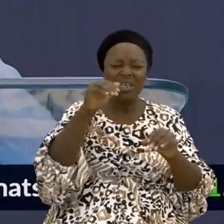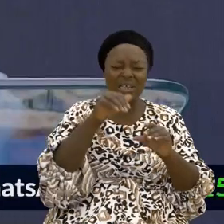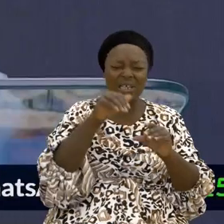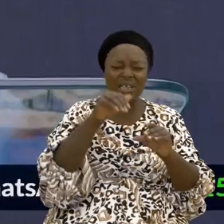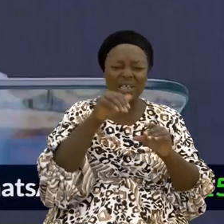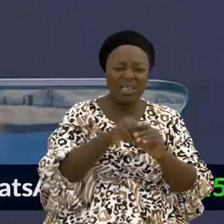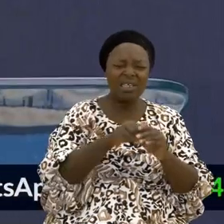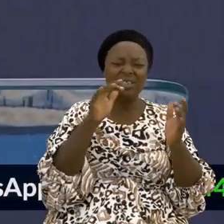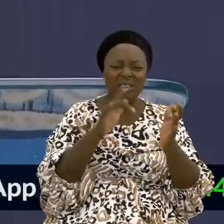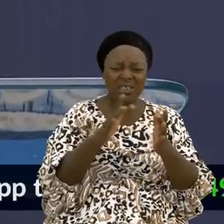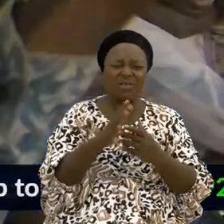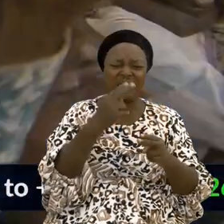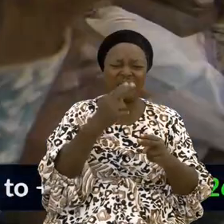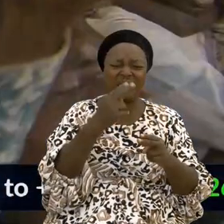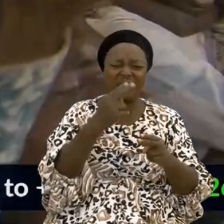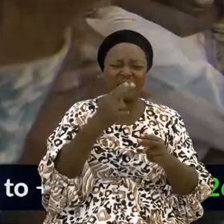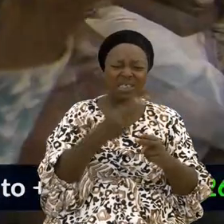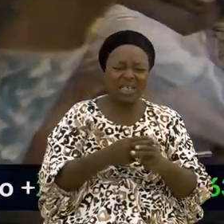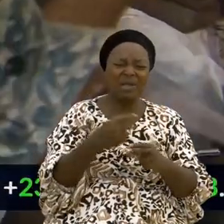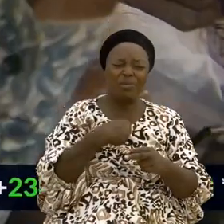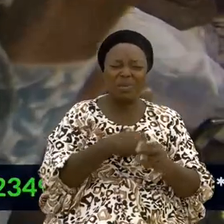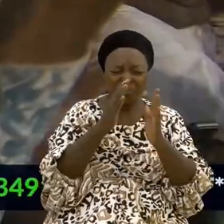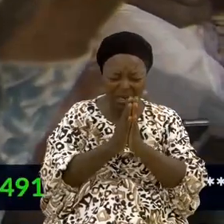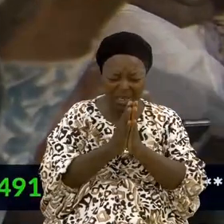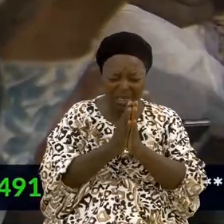Jesus' name we pray.